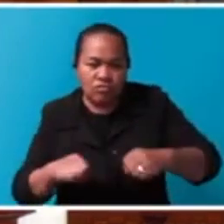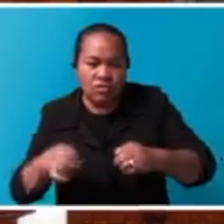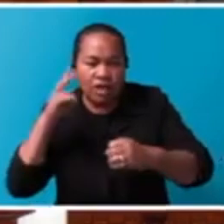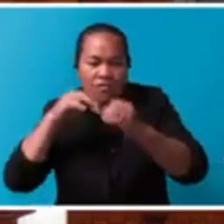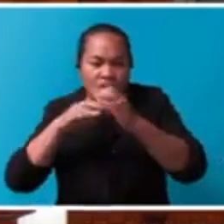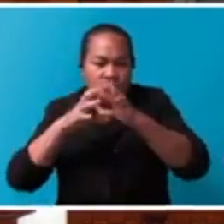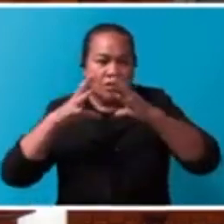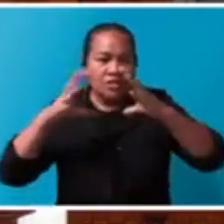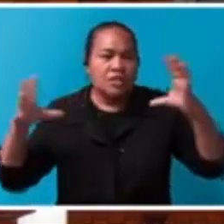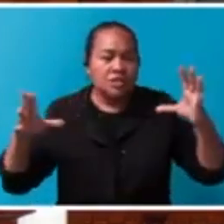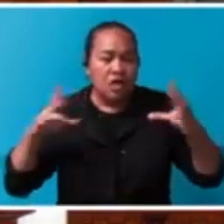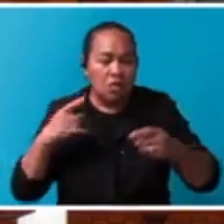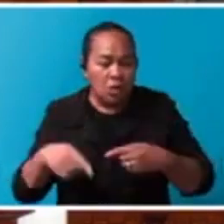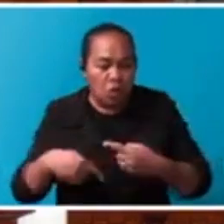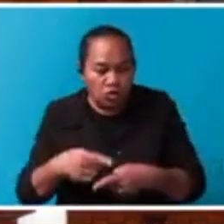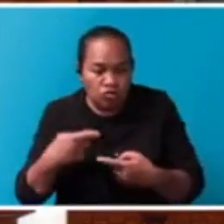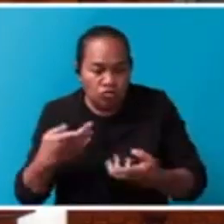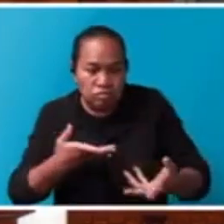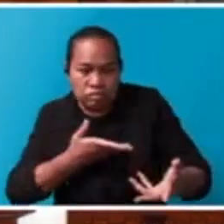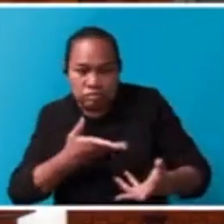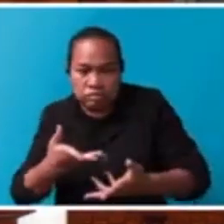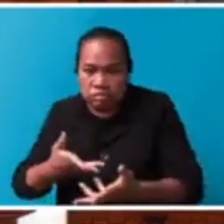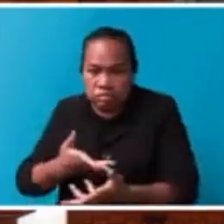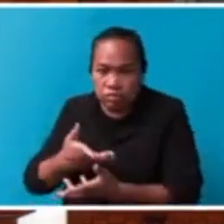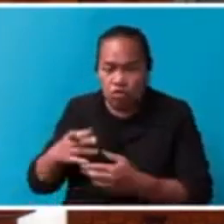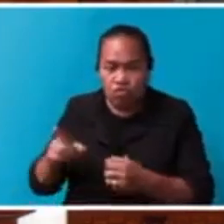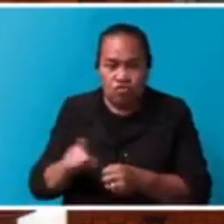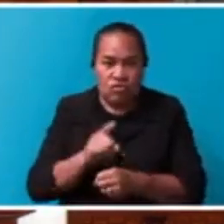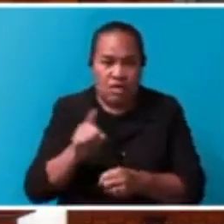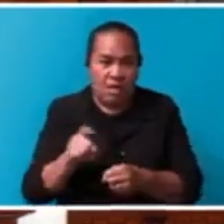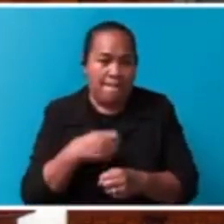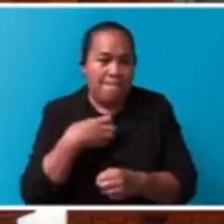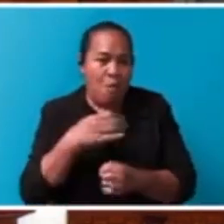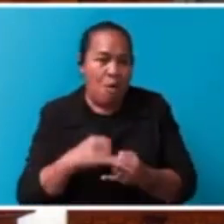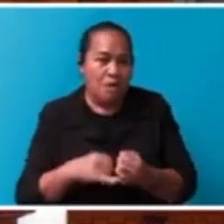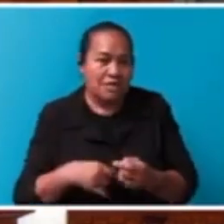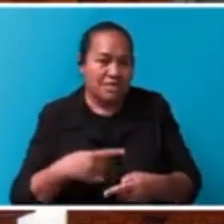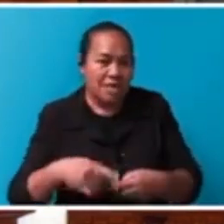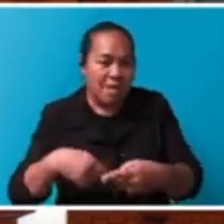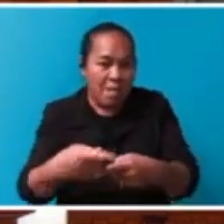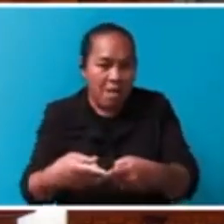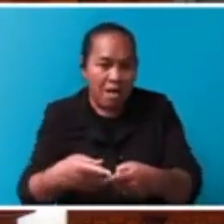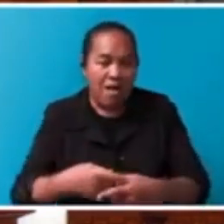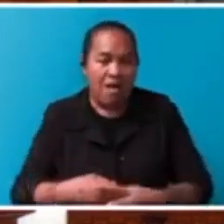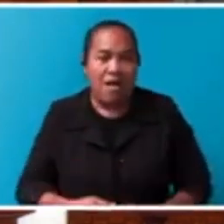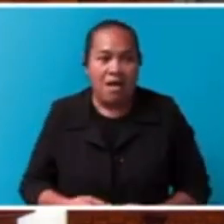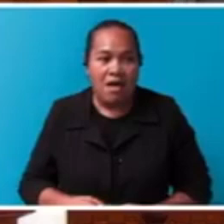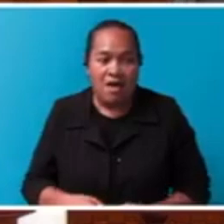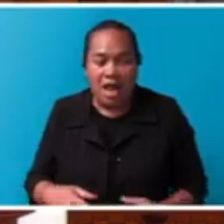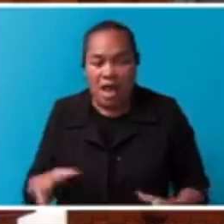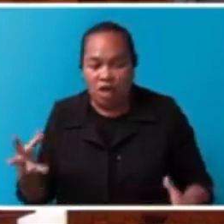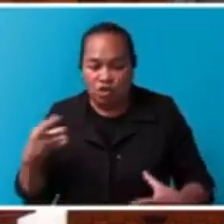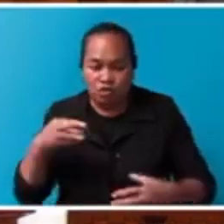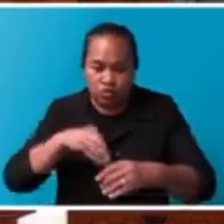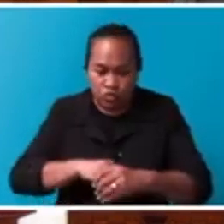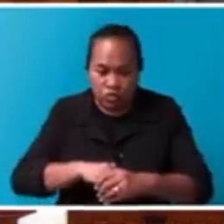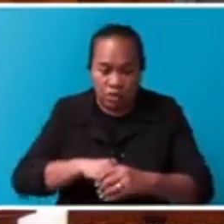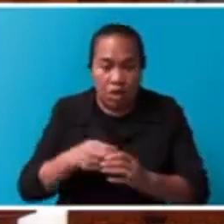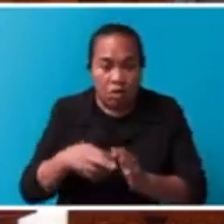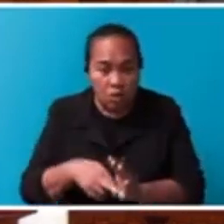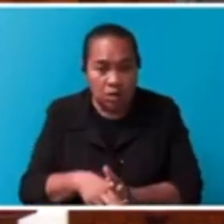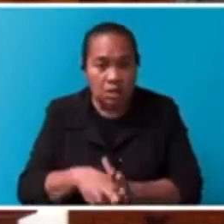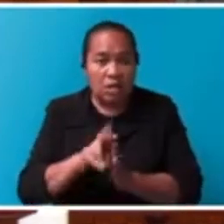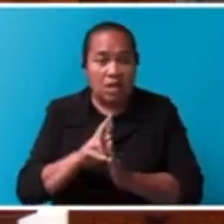we collaborate to create a more sustainable, inclusive, and resilient